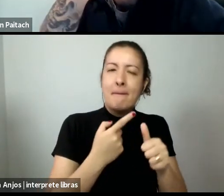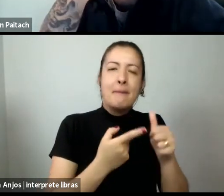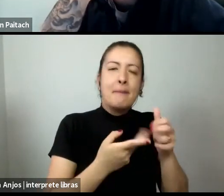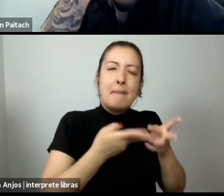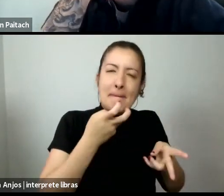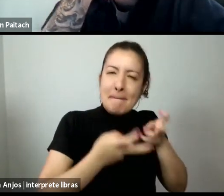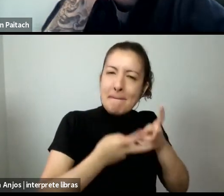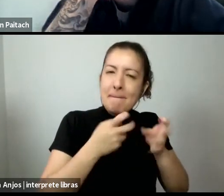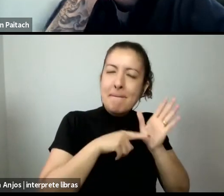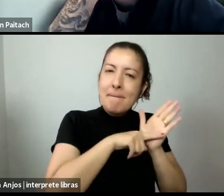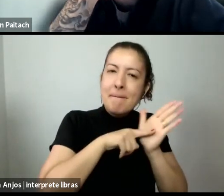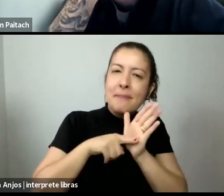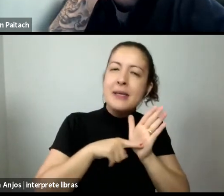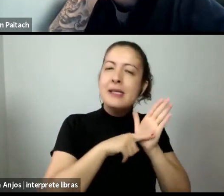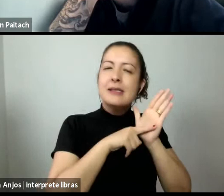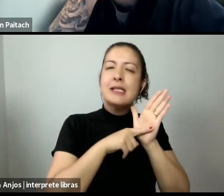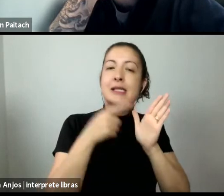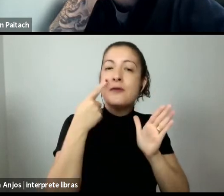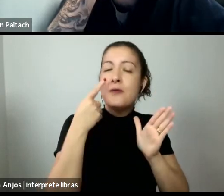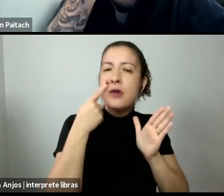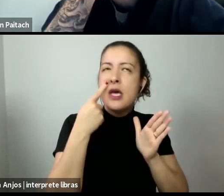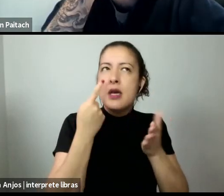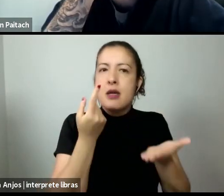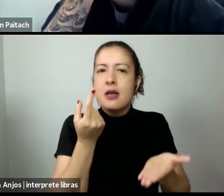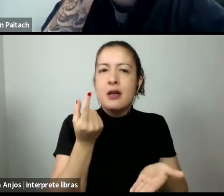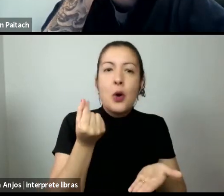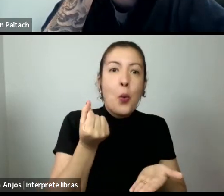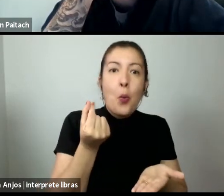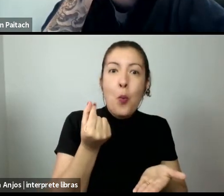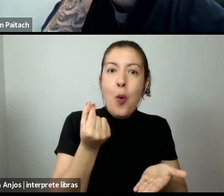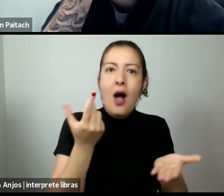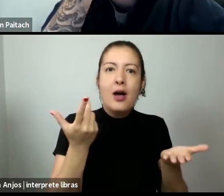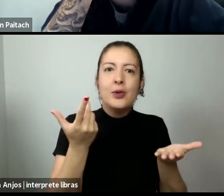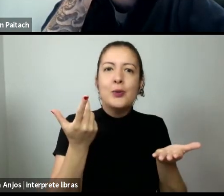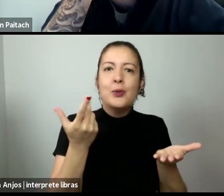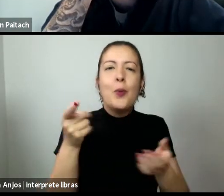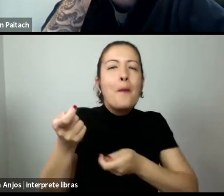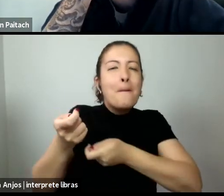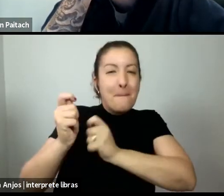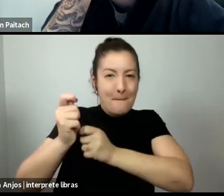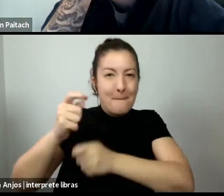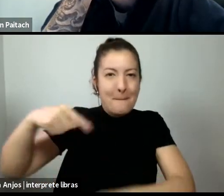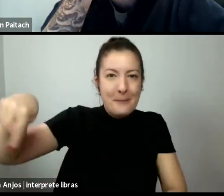would cost for them to change their diet of fish and chips,